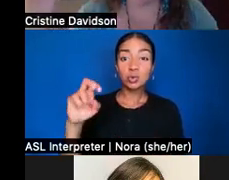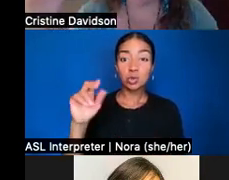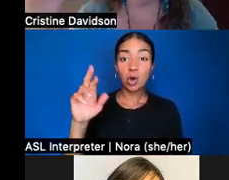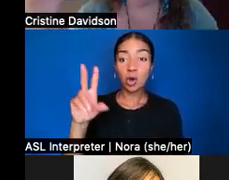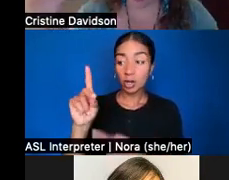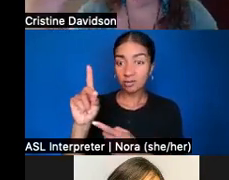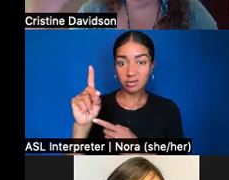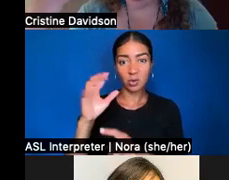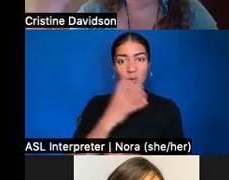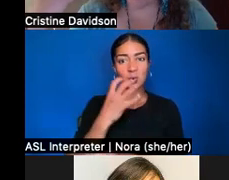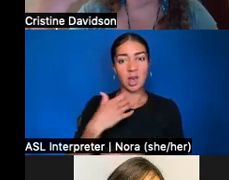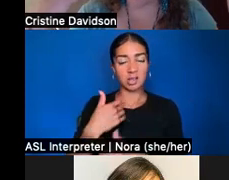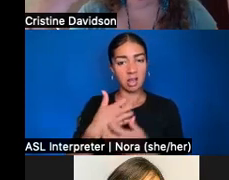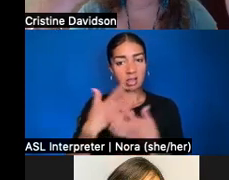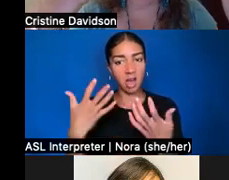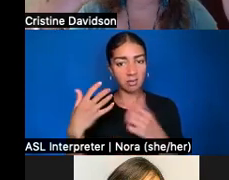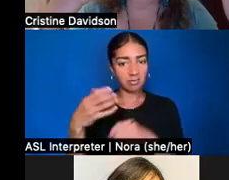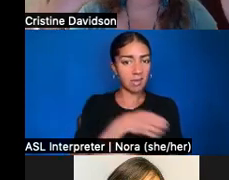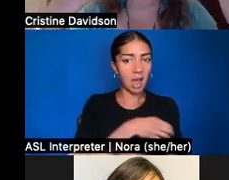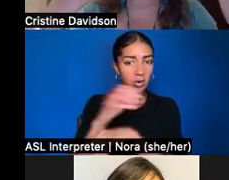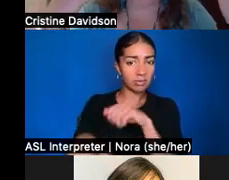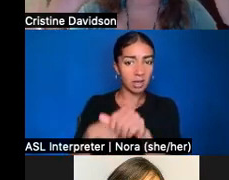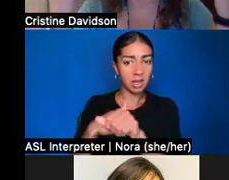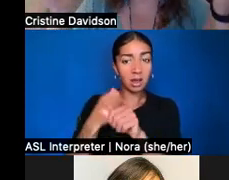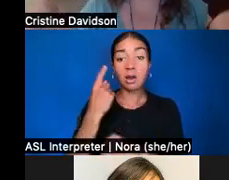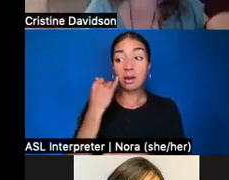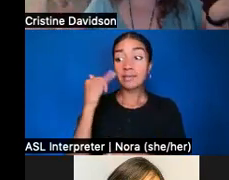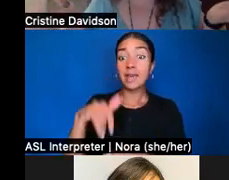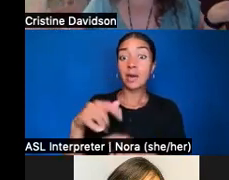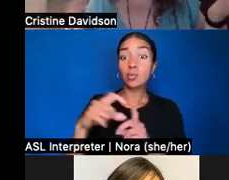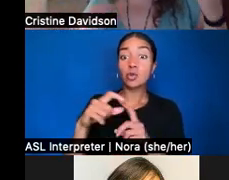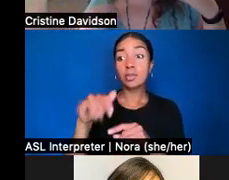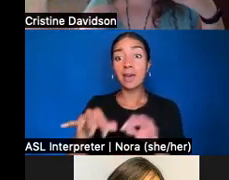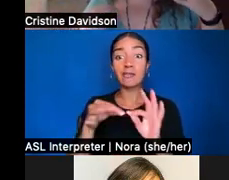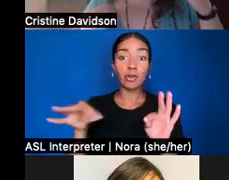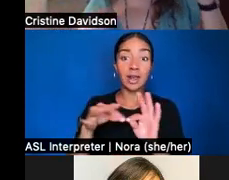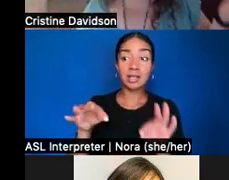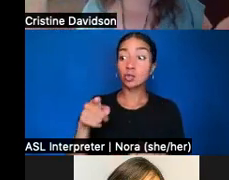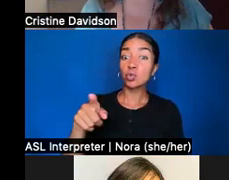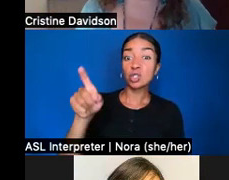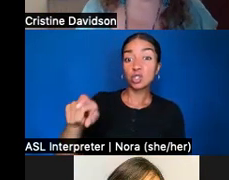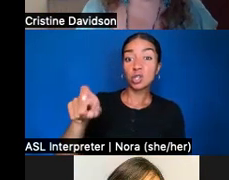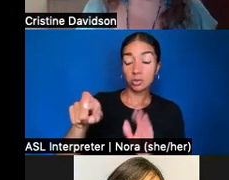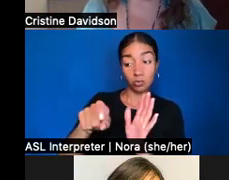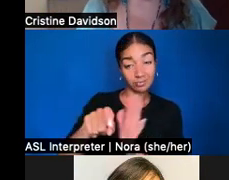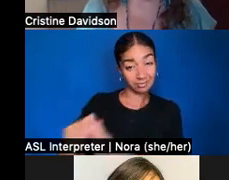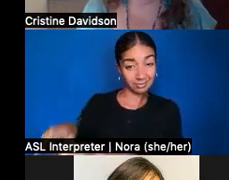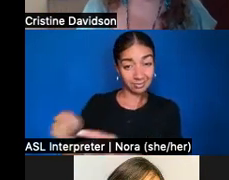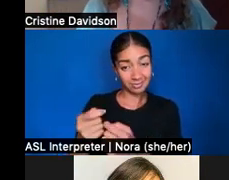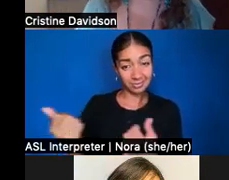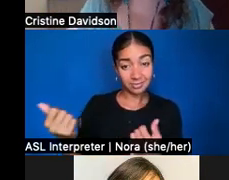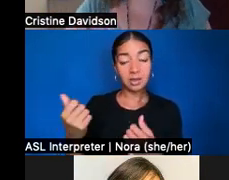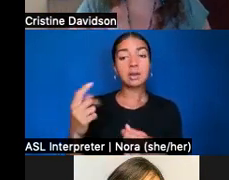our language, our vocabulary, it really enforces that the person is the expert in their